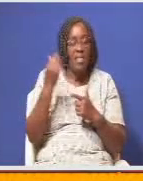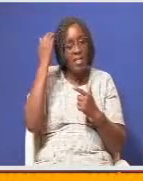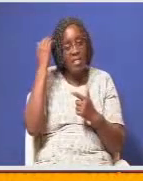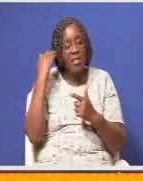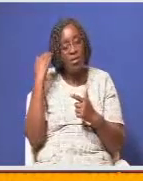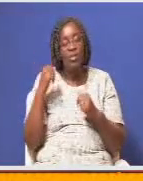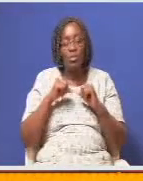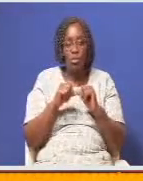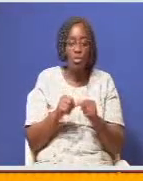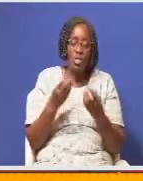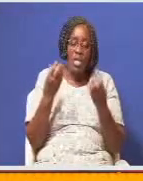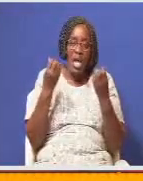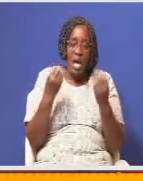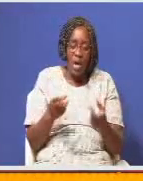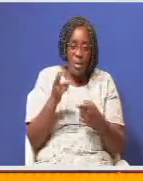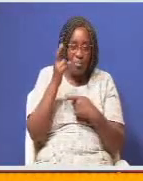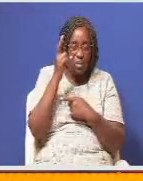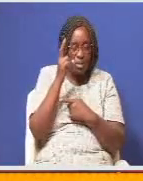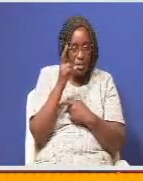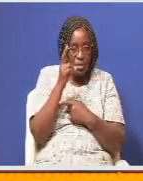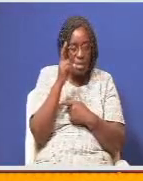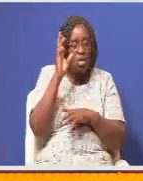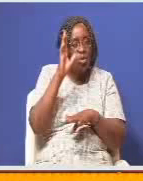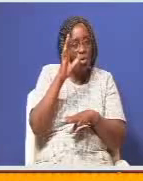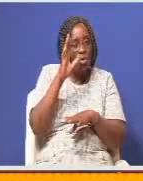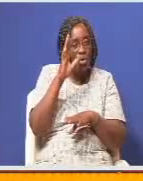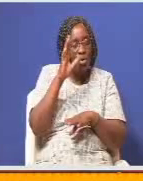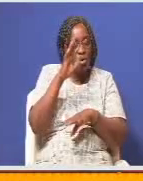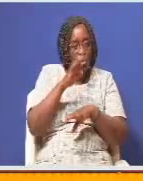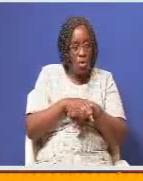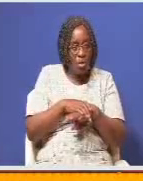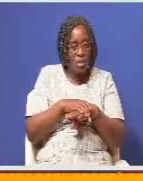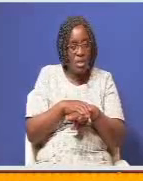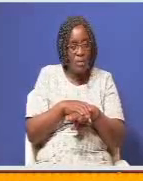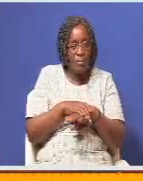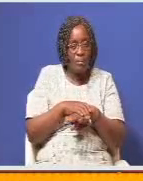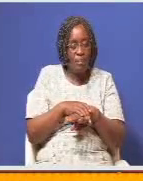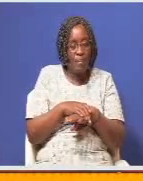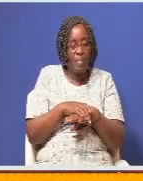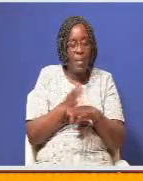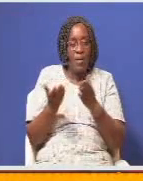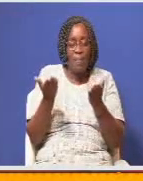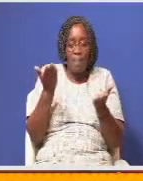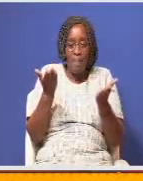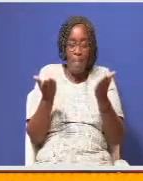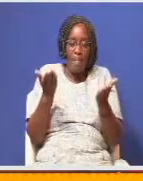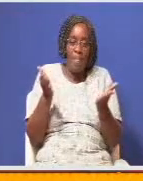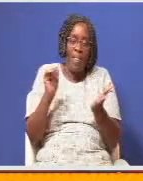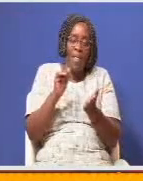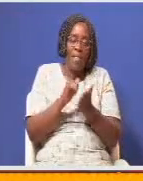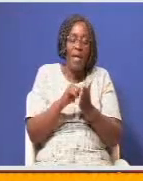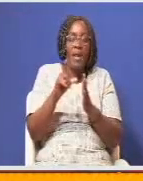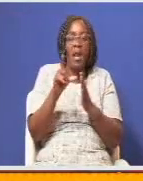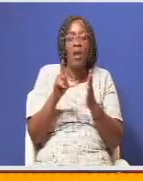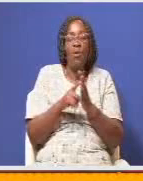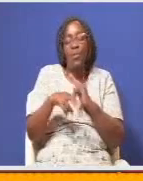them? How many have been shot to disarm or to destabilize so that at least we can say that that civil law